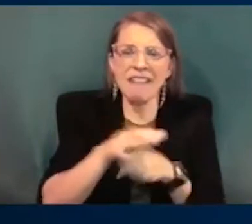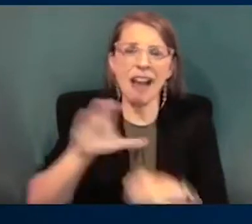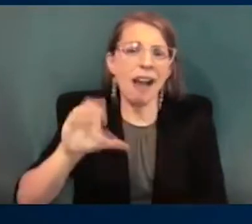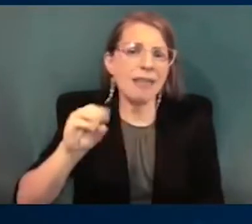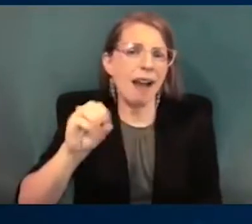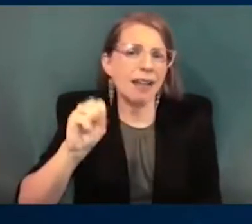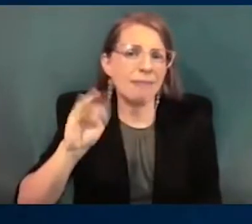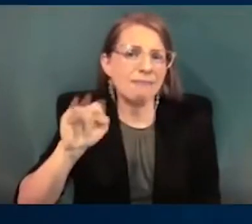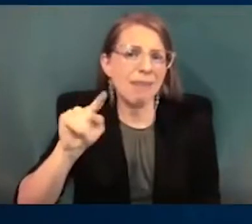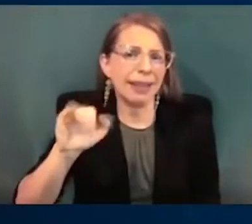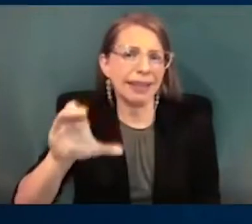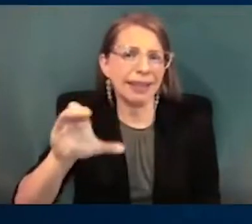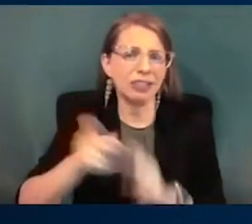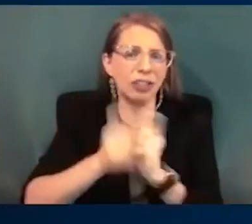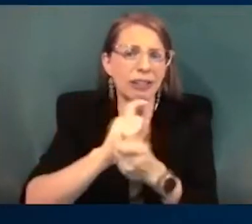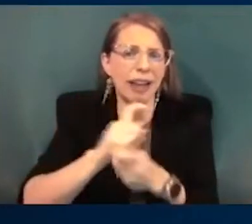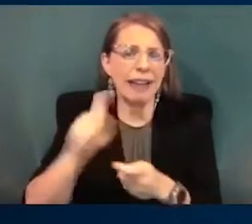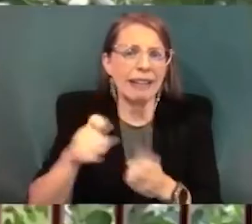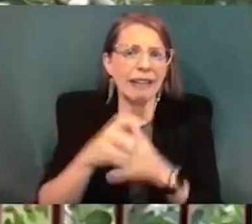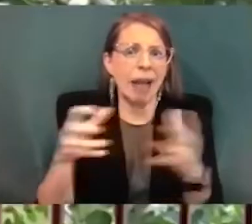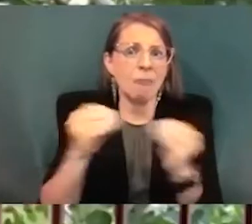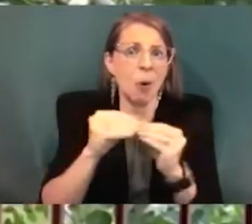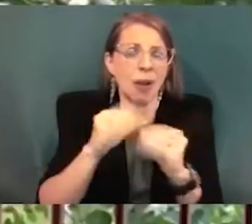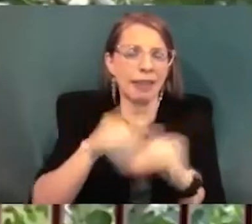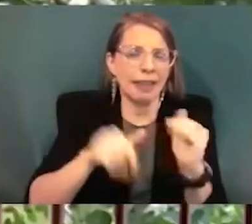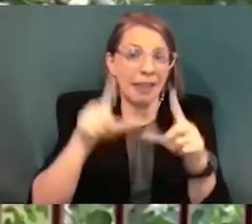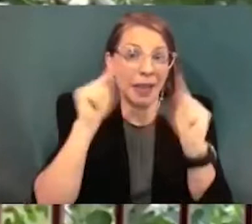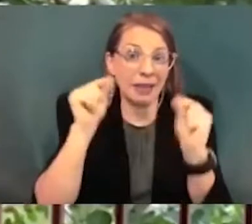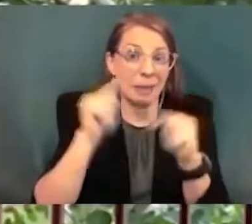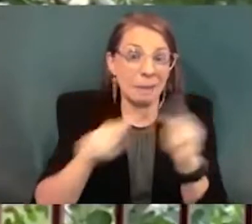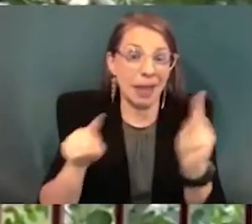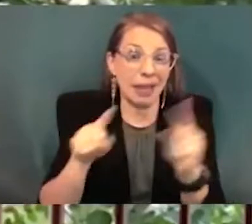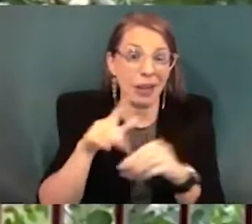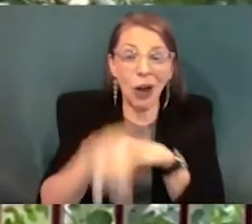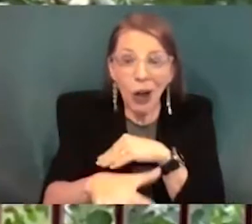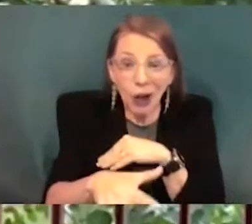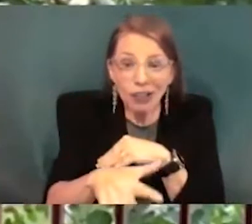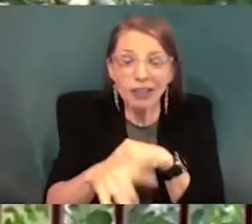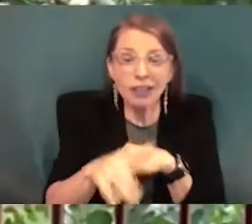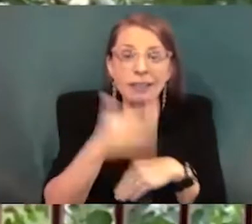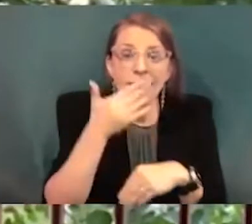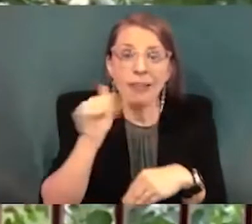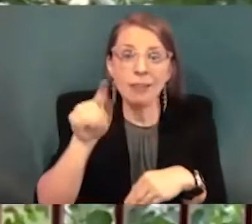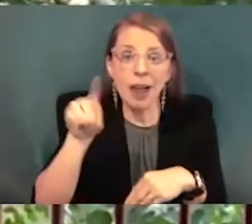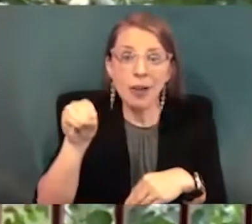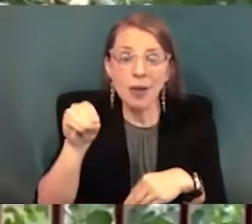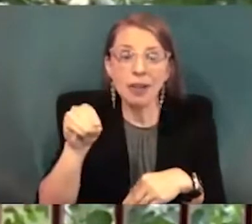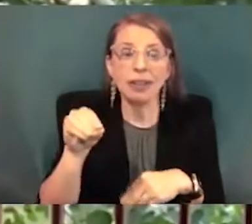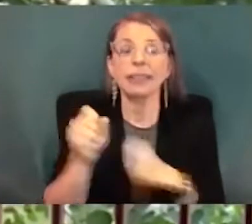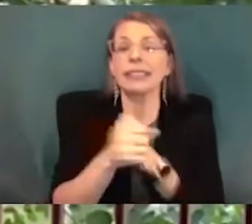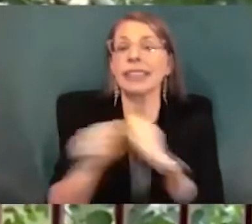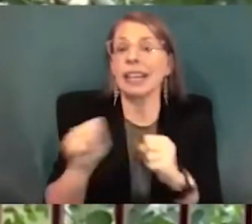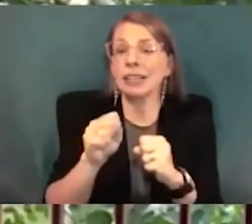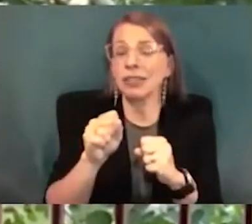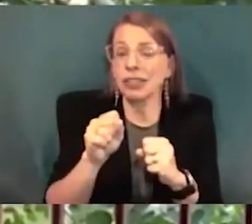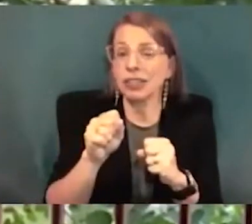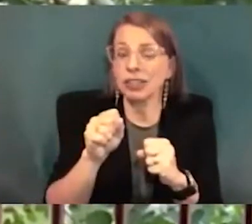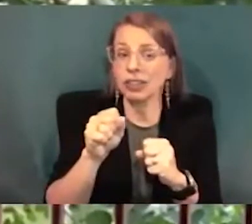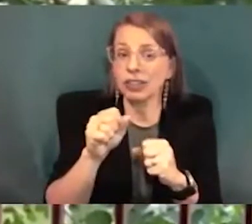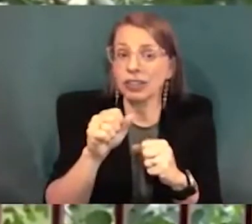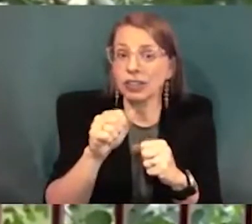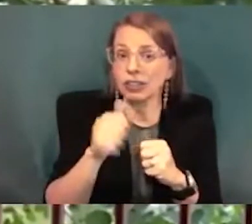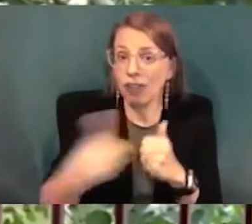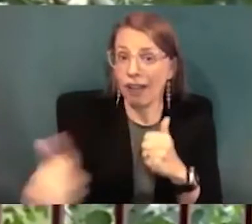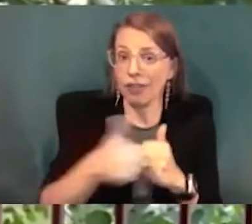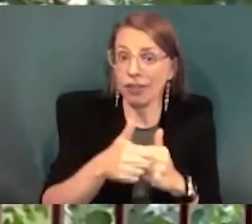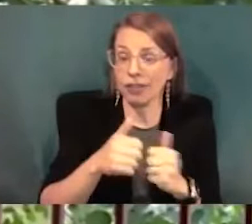more than glasses. But it was early. It's early in Colorado. And I want to wish safe travels to our physician friend